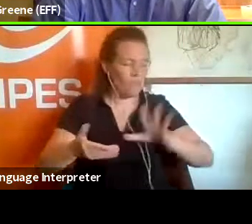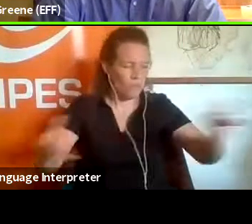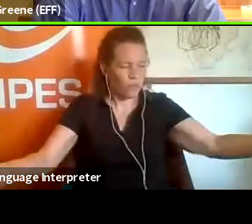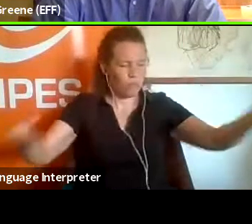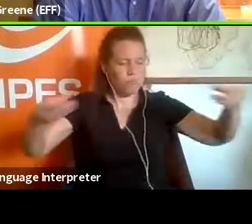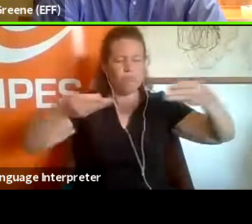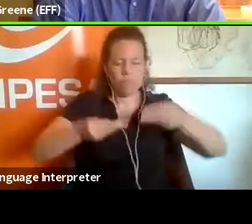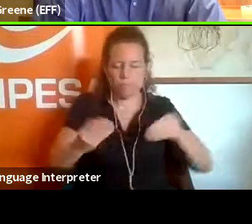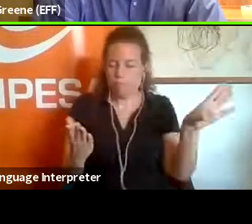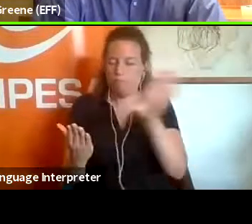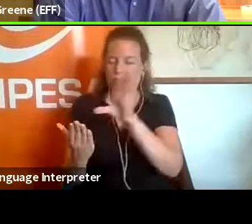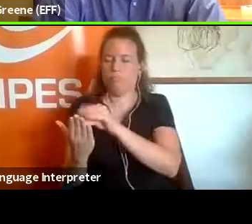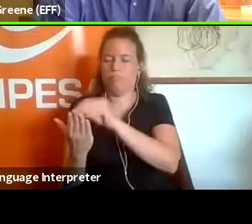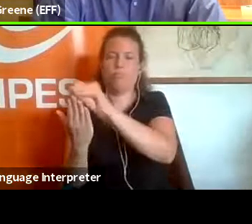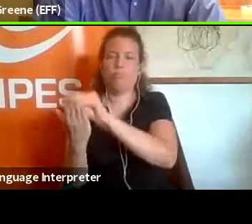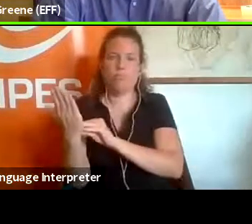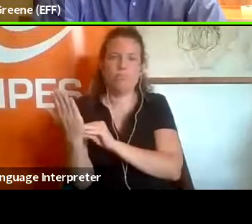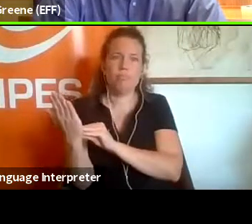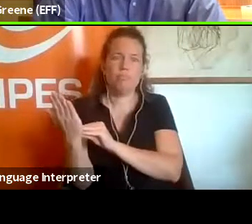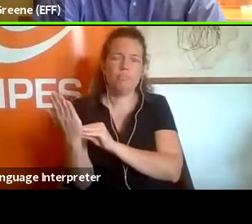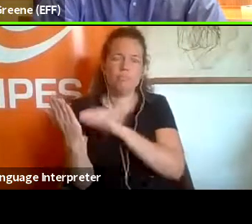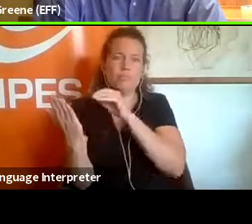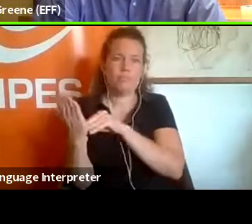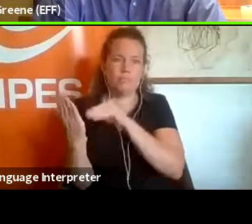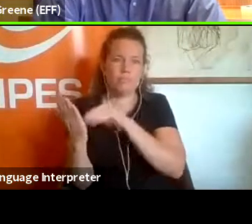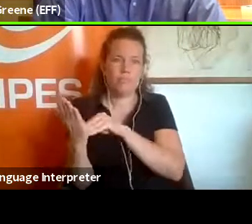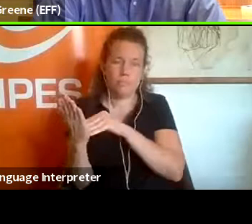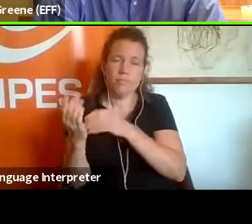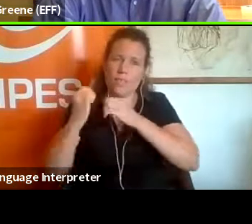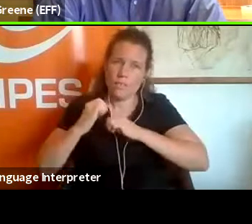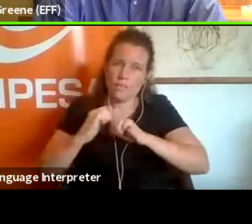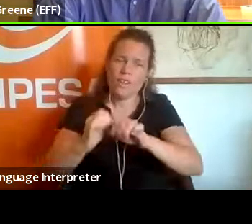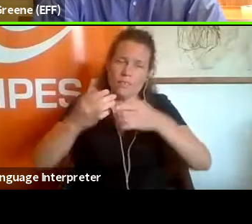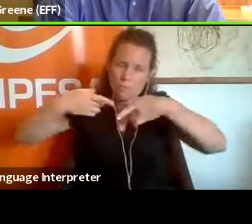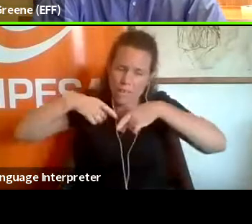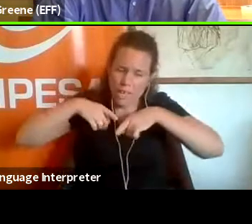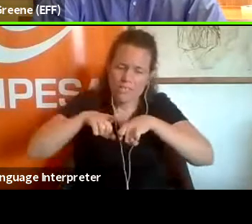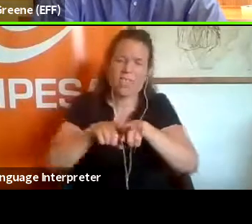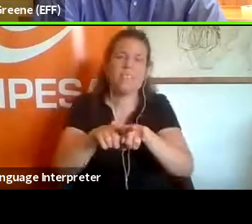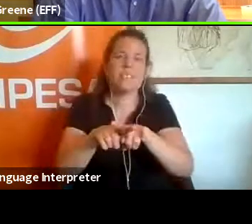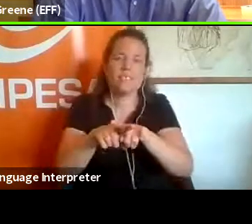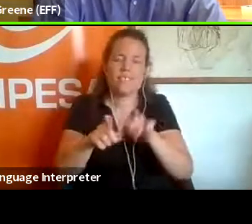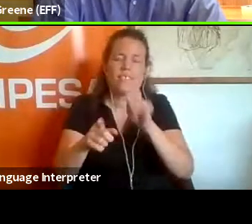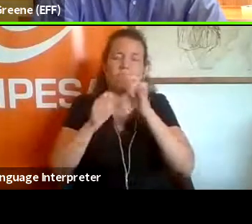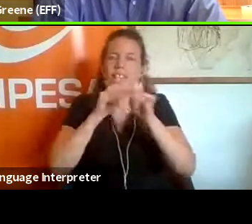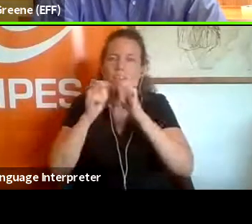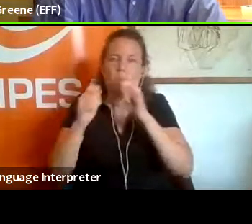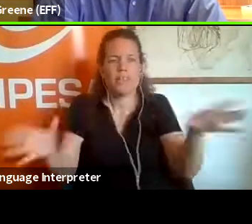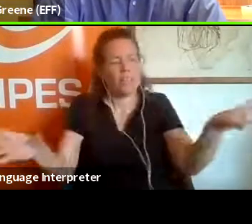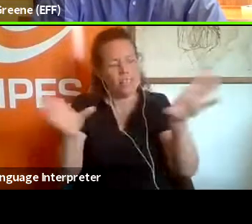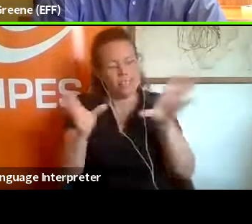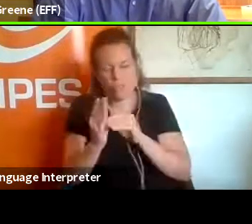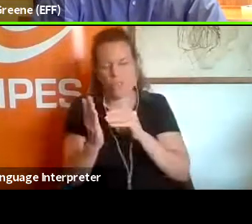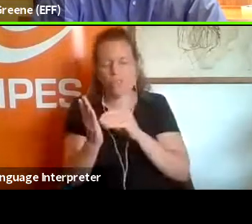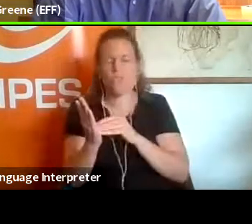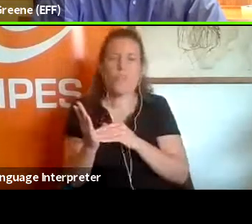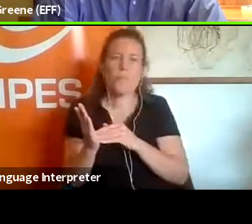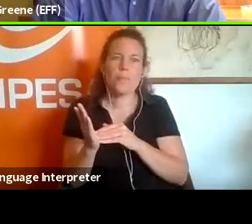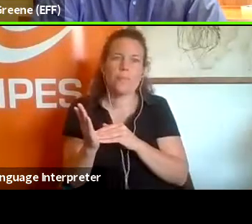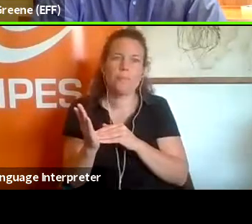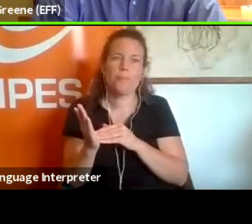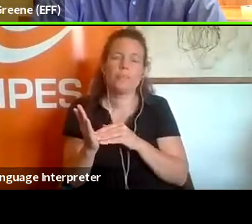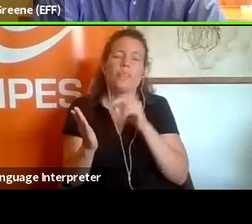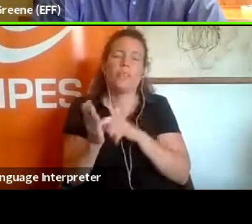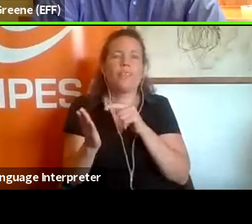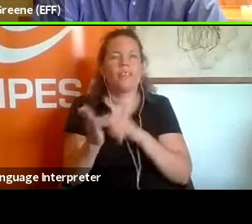and reports on them, and then also derives some consensus recommendations from them as well. That report